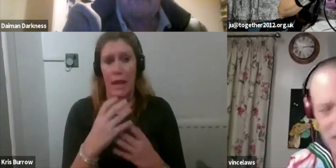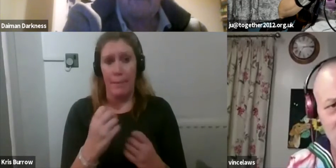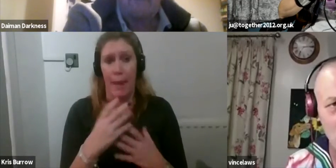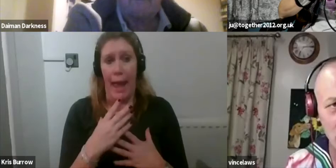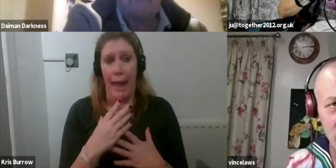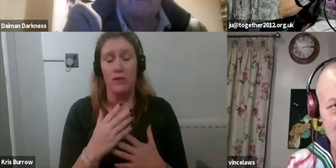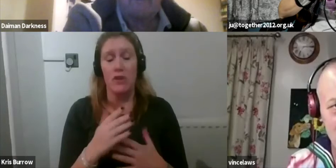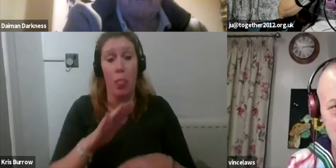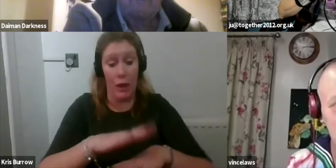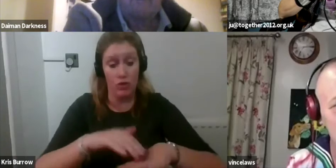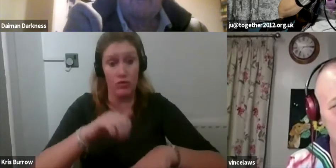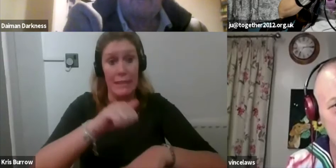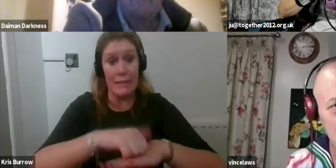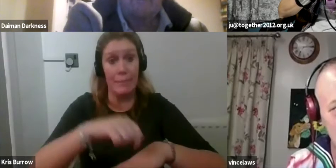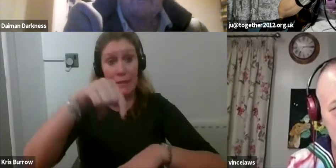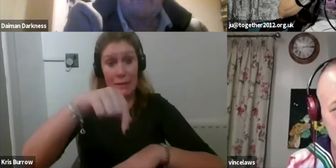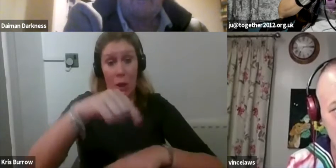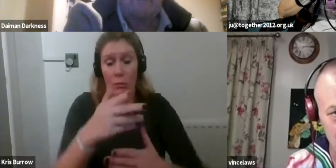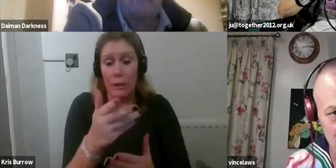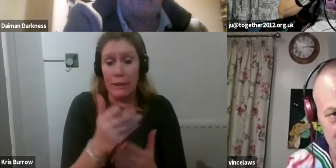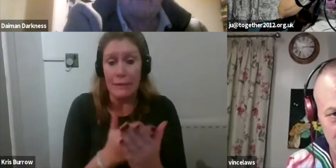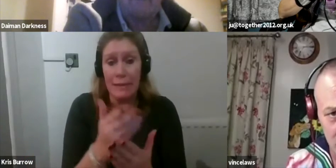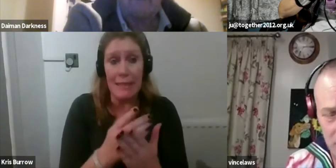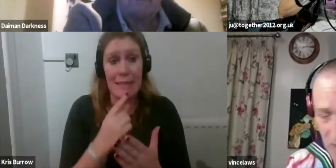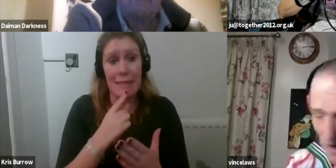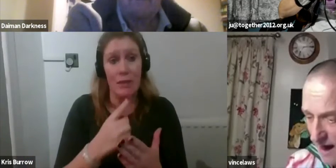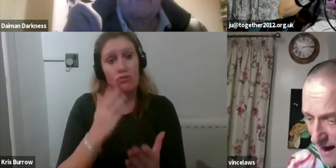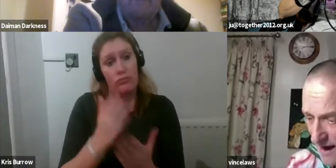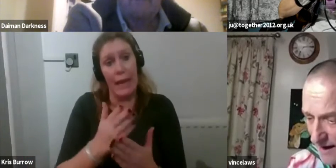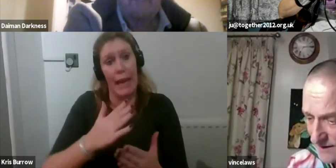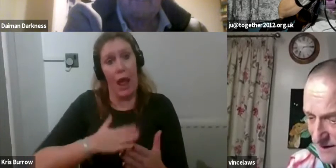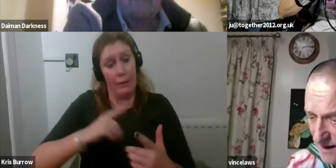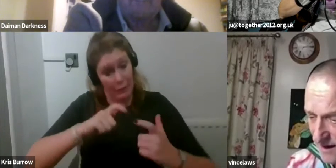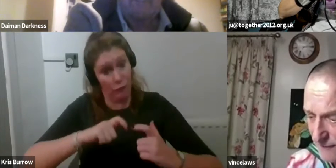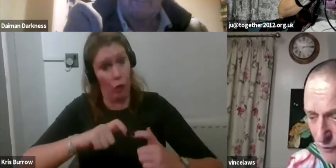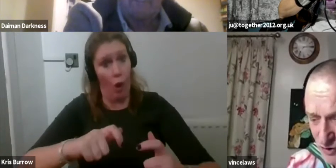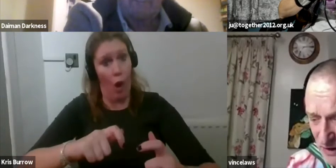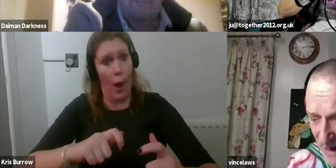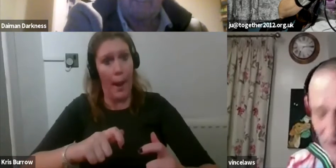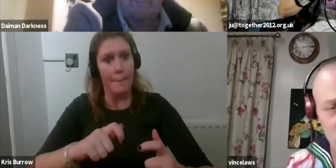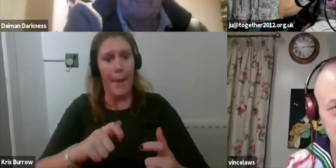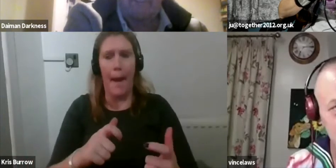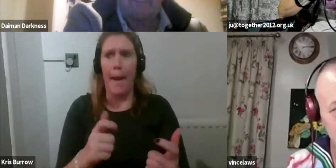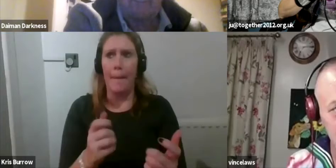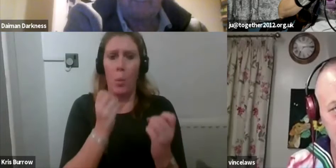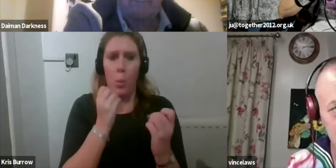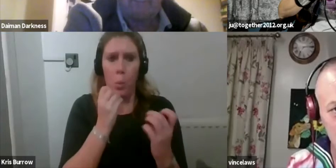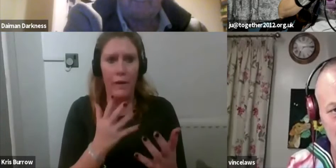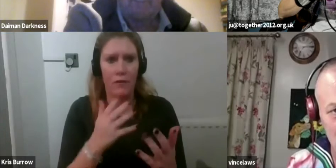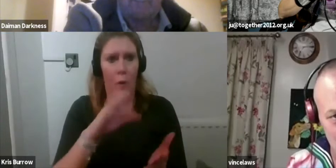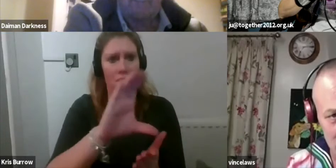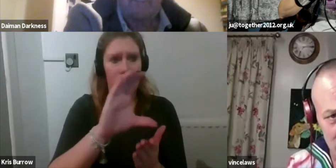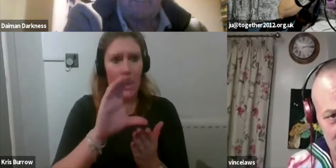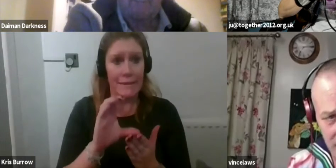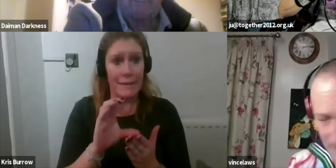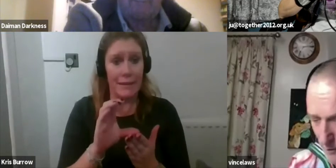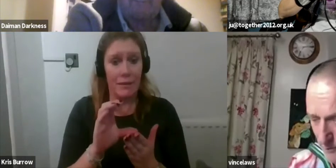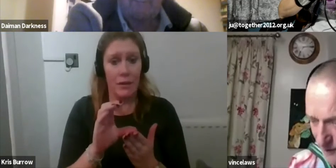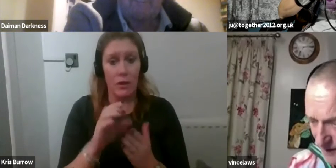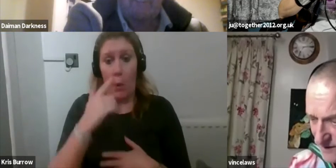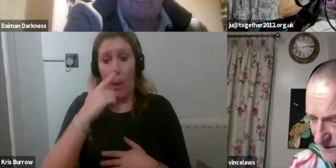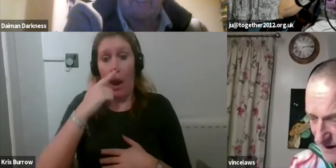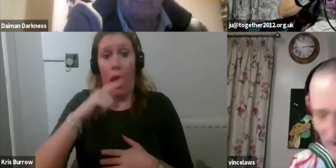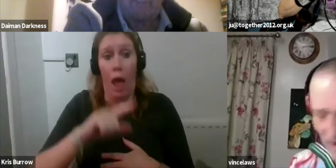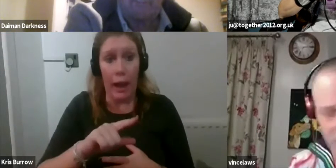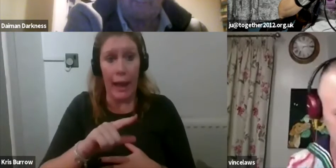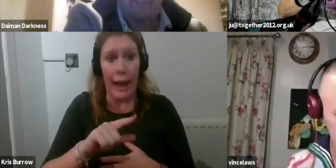needs to go on again. But wouldn't it be lovely to have funding? And fortunately, I got some funding from Unlimited. They were